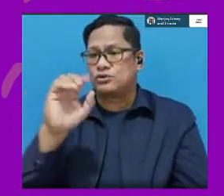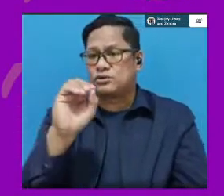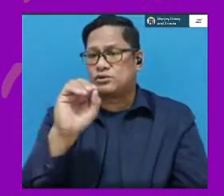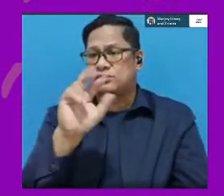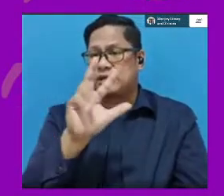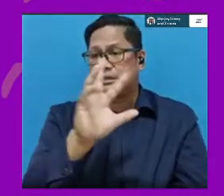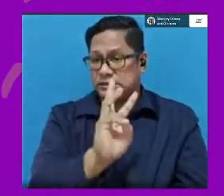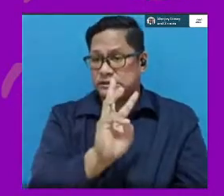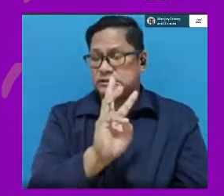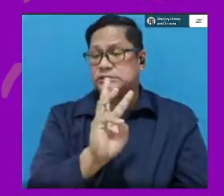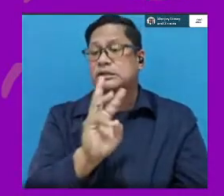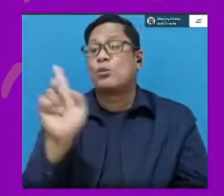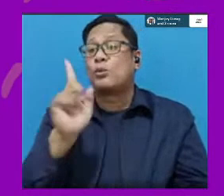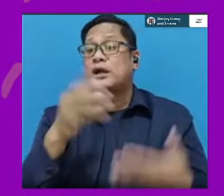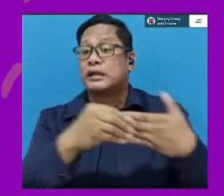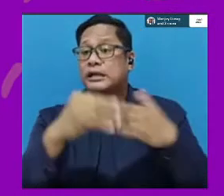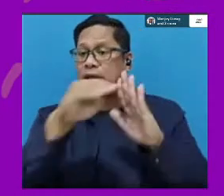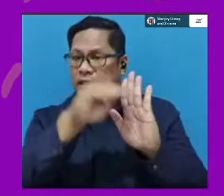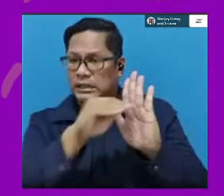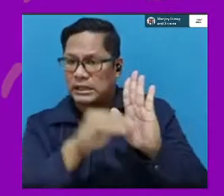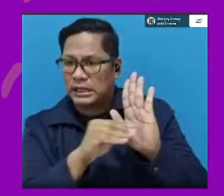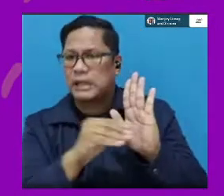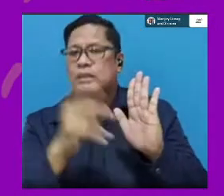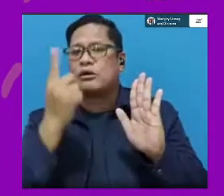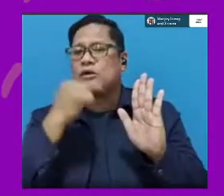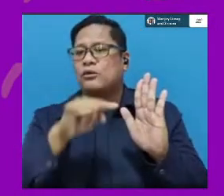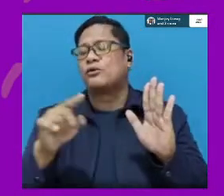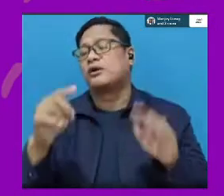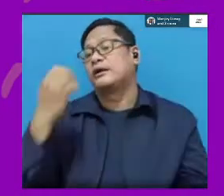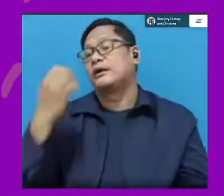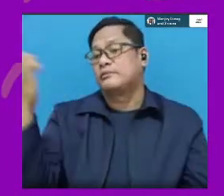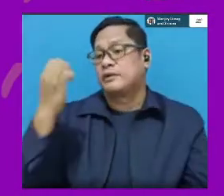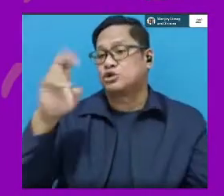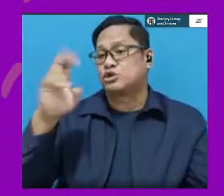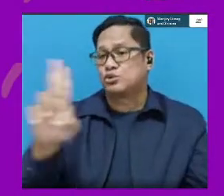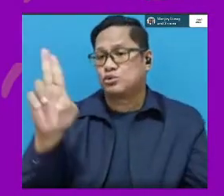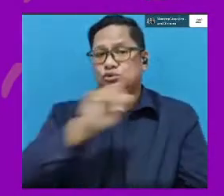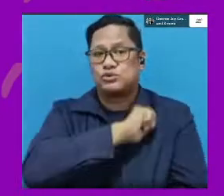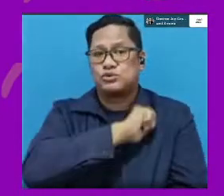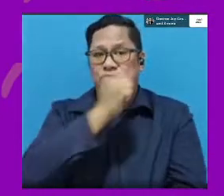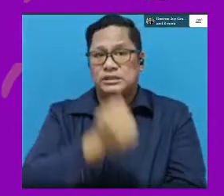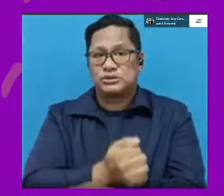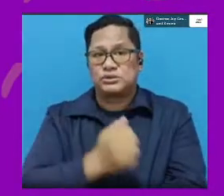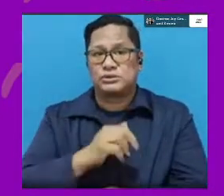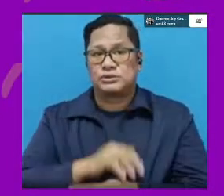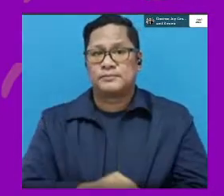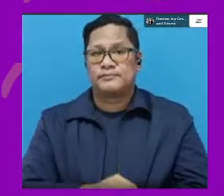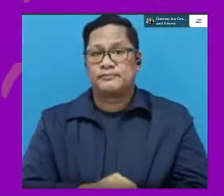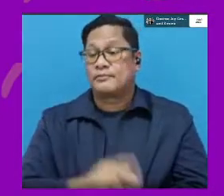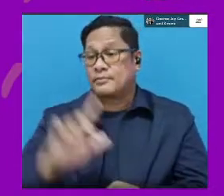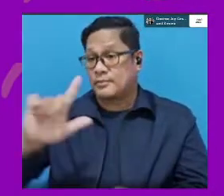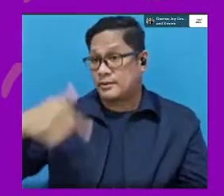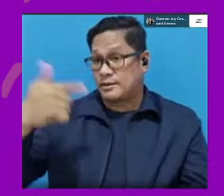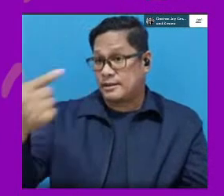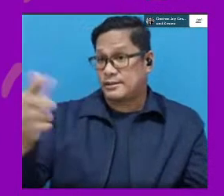the guidelines in the issuance of emergency use authorization. Next slide, please.